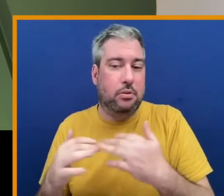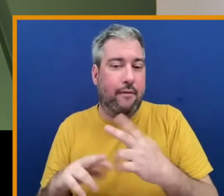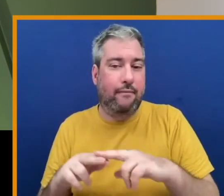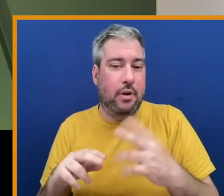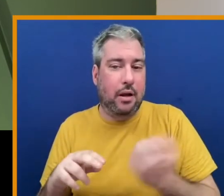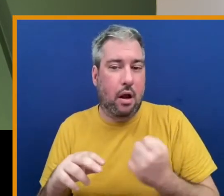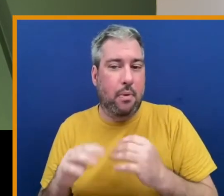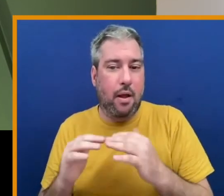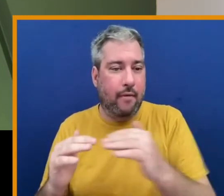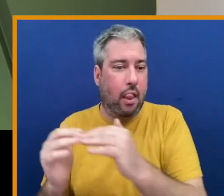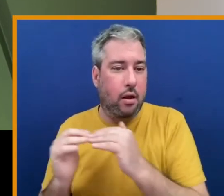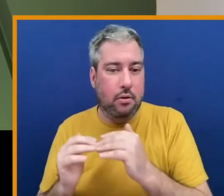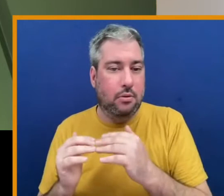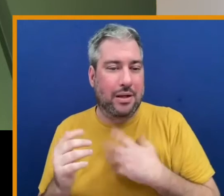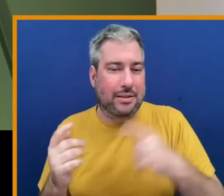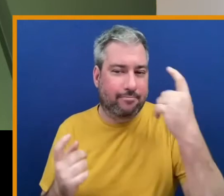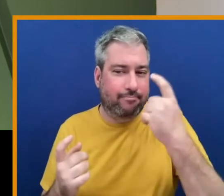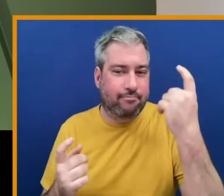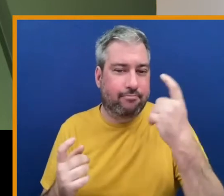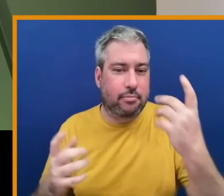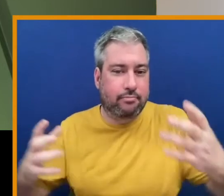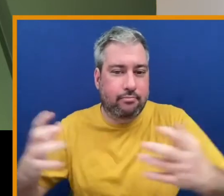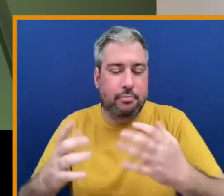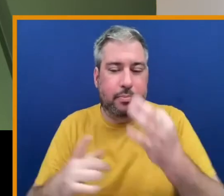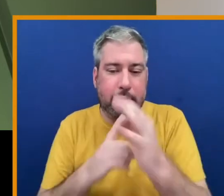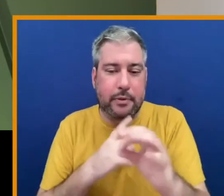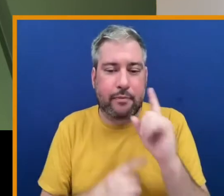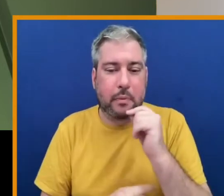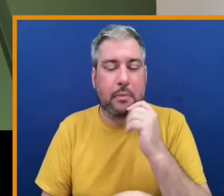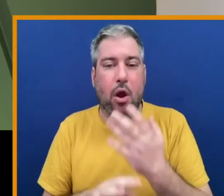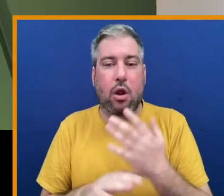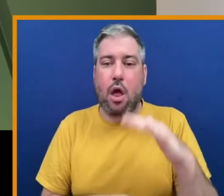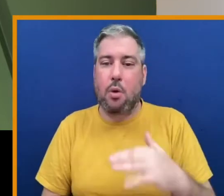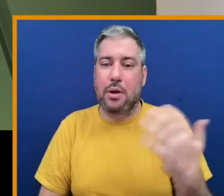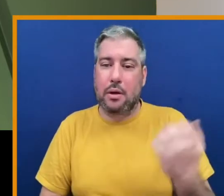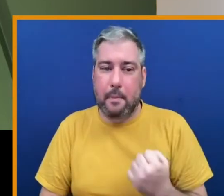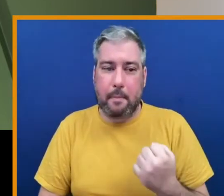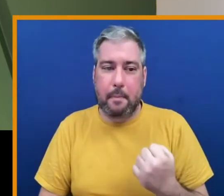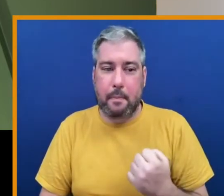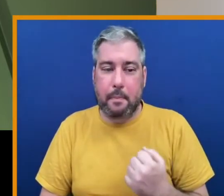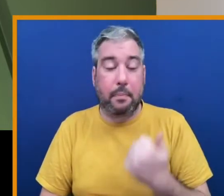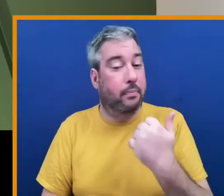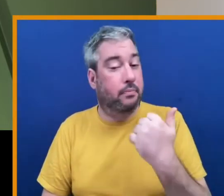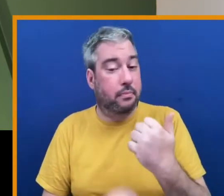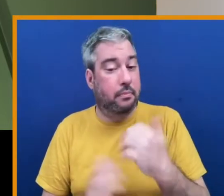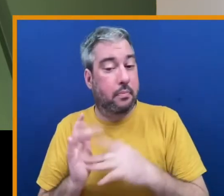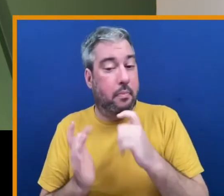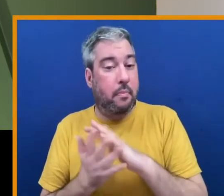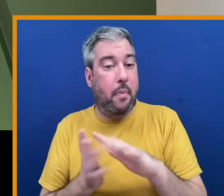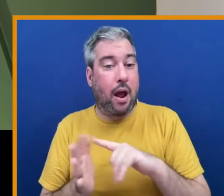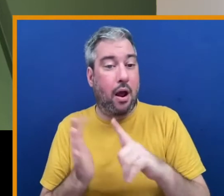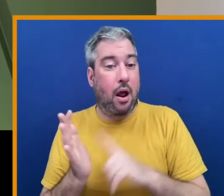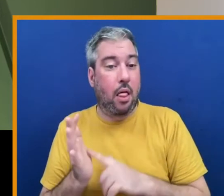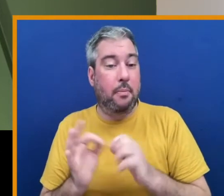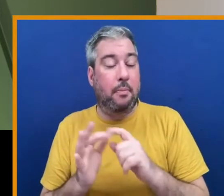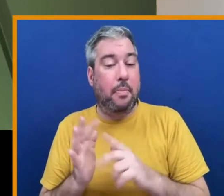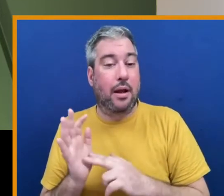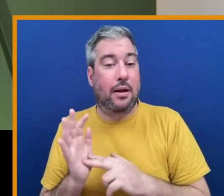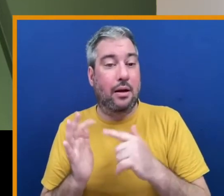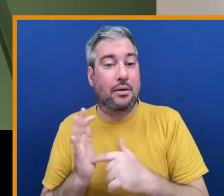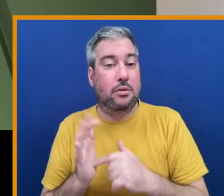Bennett-Gooding about the drafting amendments. He made the excellent point, and this is something I've seen in my own constituency surgeries, that it's not just those on